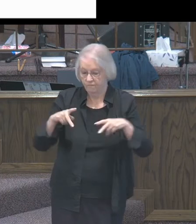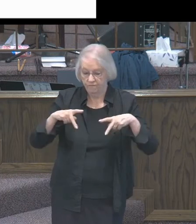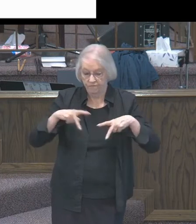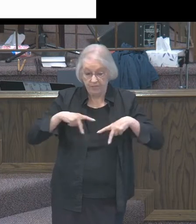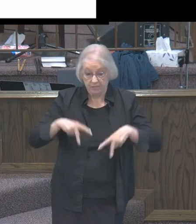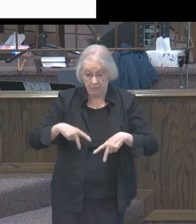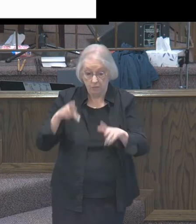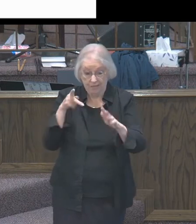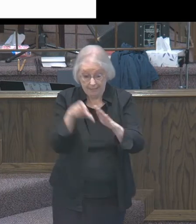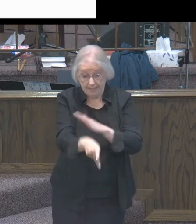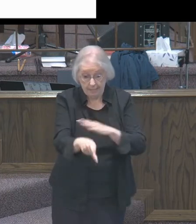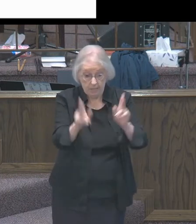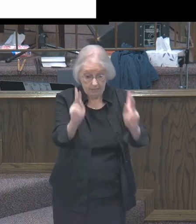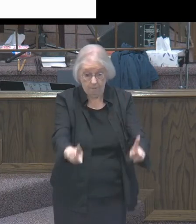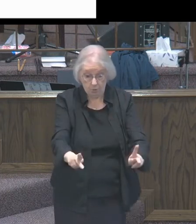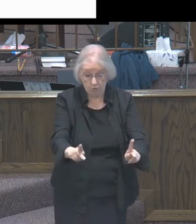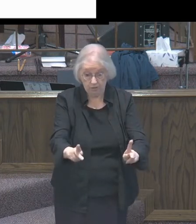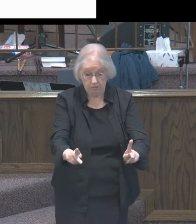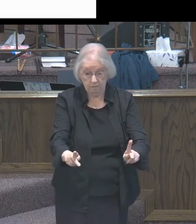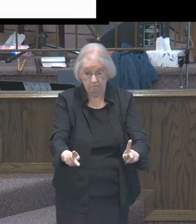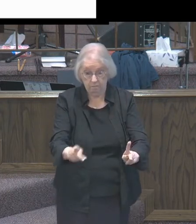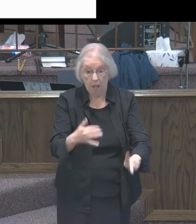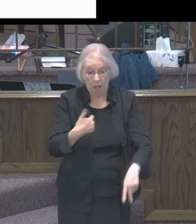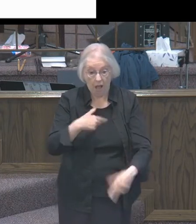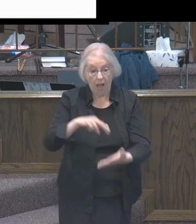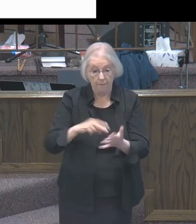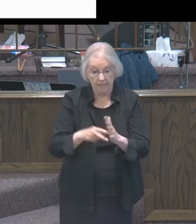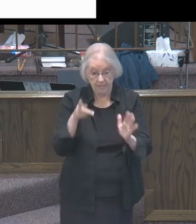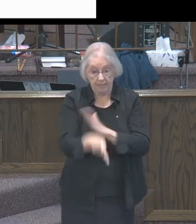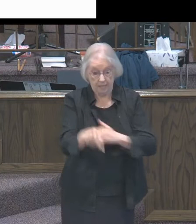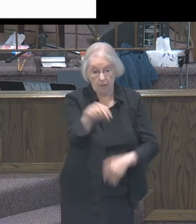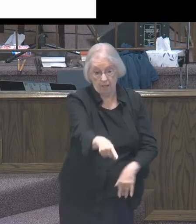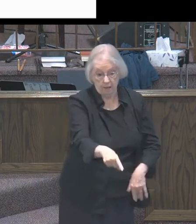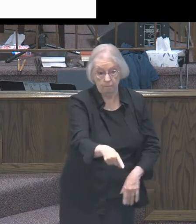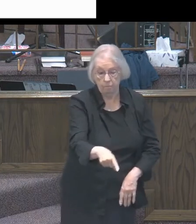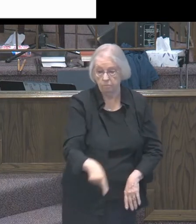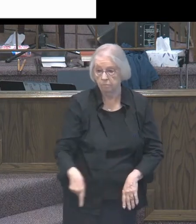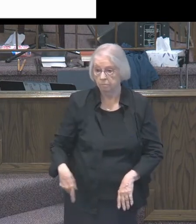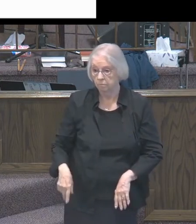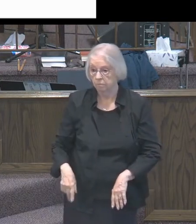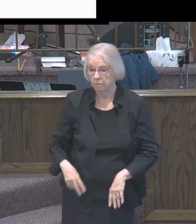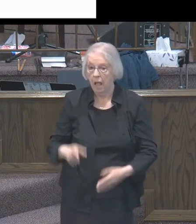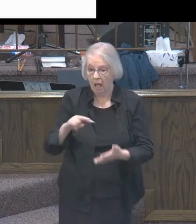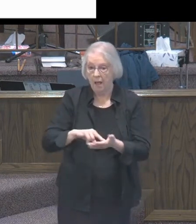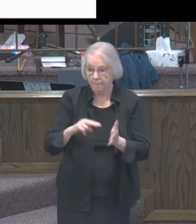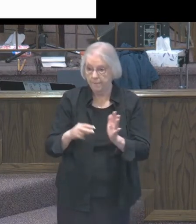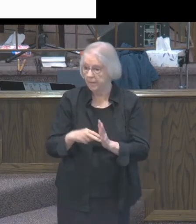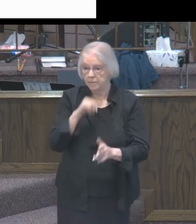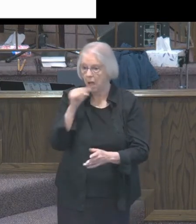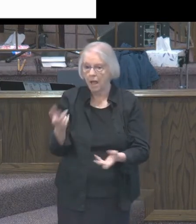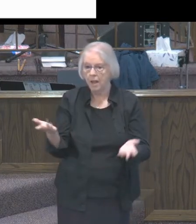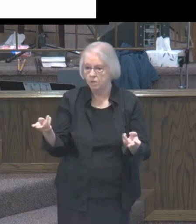of killing a man intentionally. That's what murder in their day was. Murder in our day is